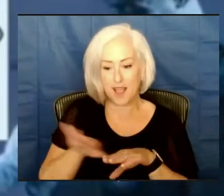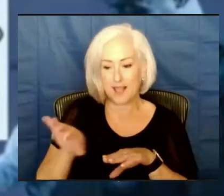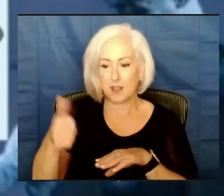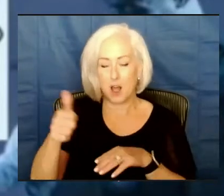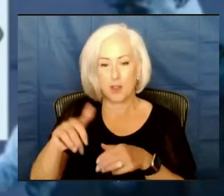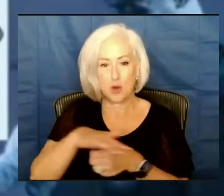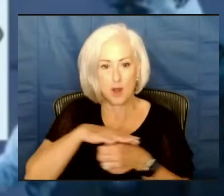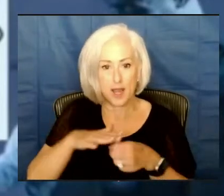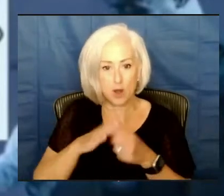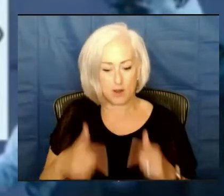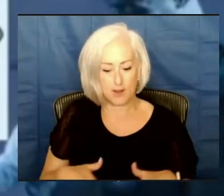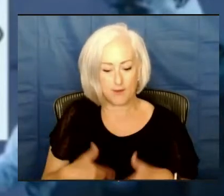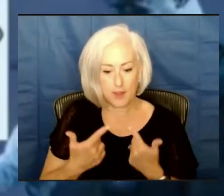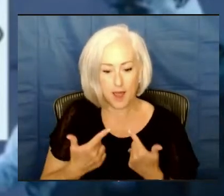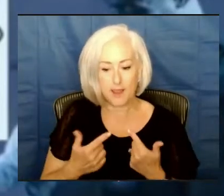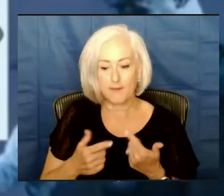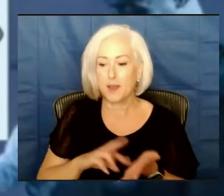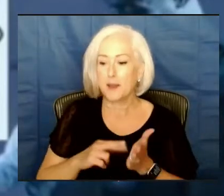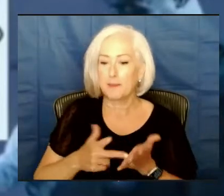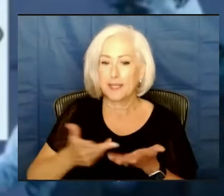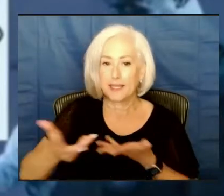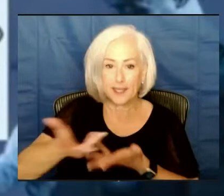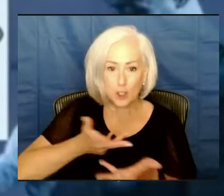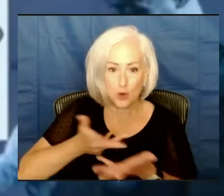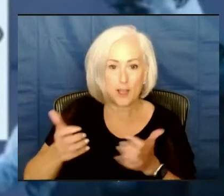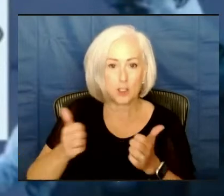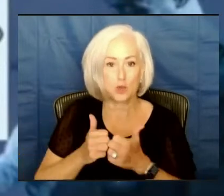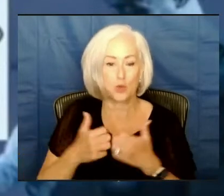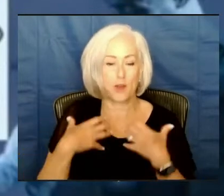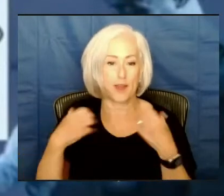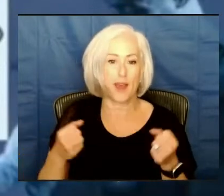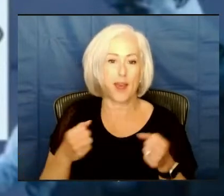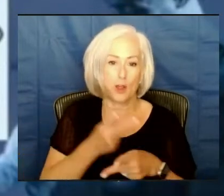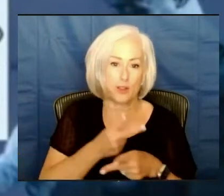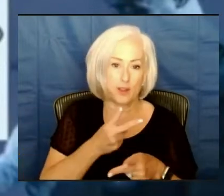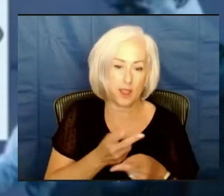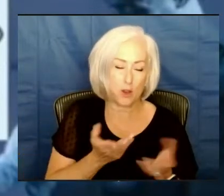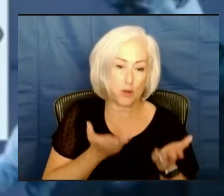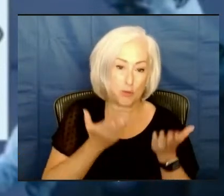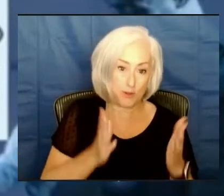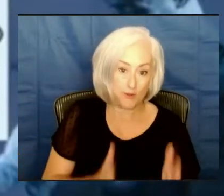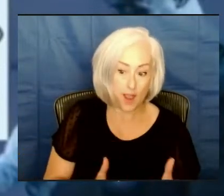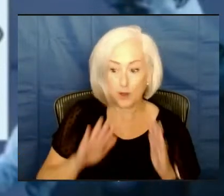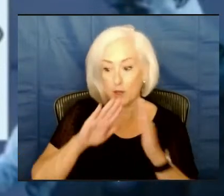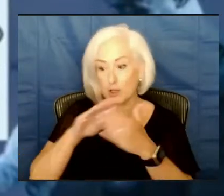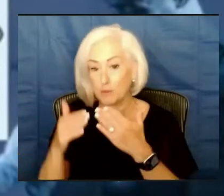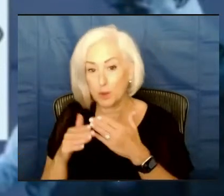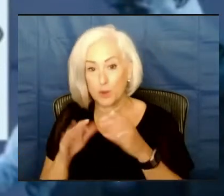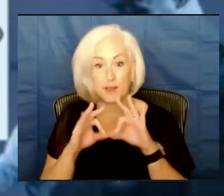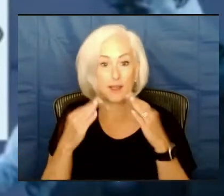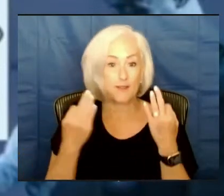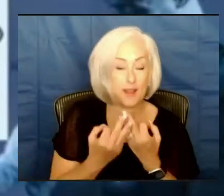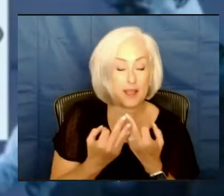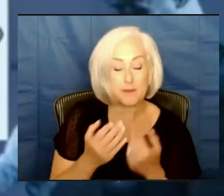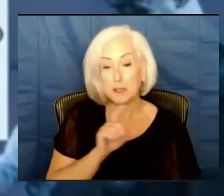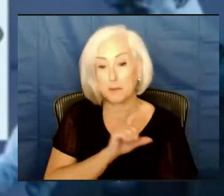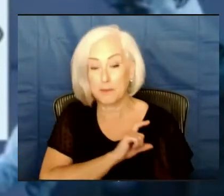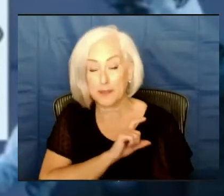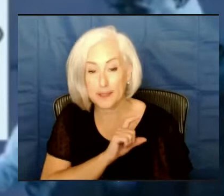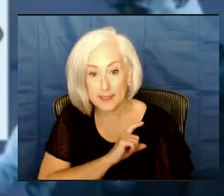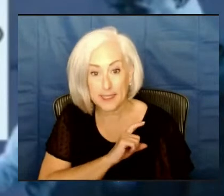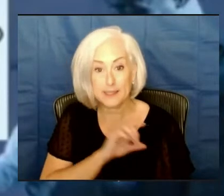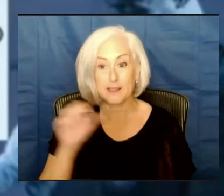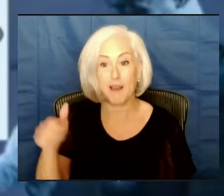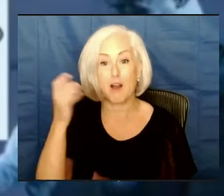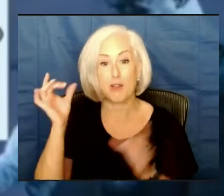was interaction with our healthcare providers, interactions with our families, interactions in our communities, interactions with police, and other violences.